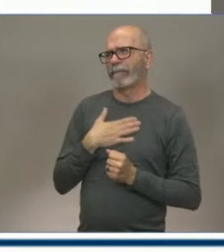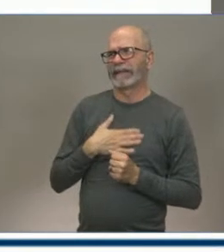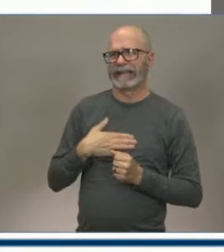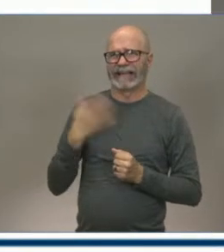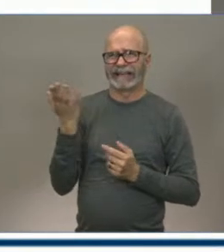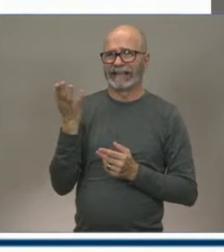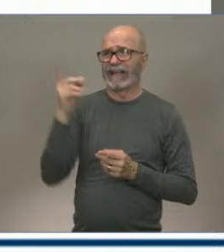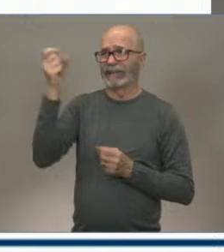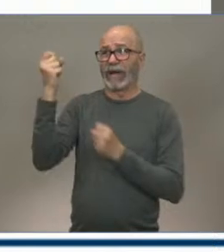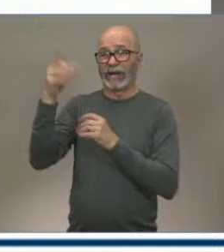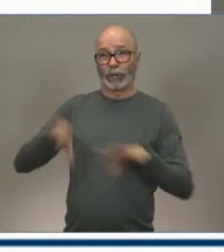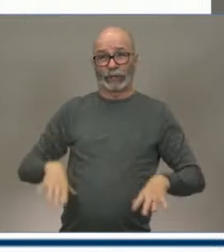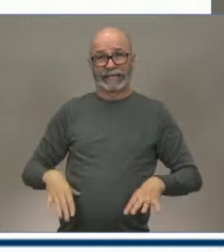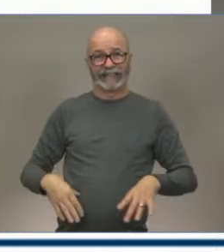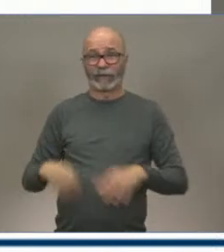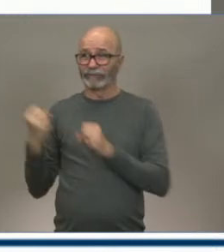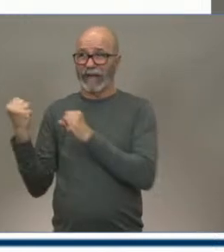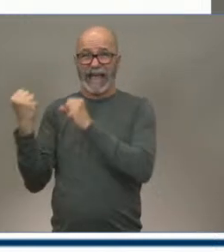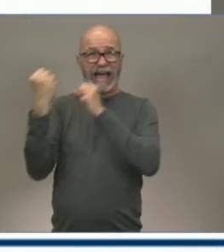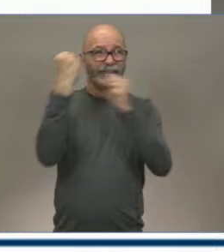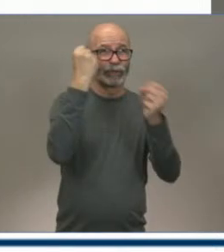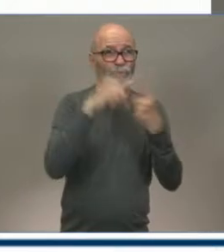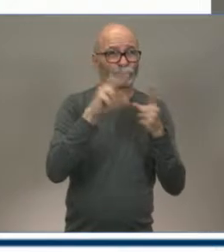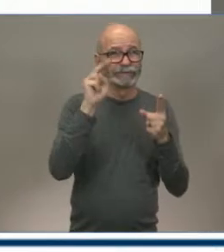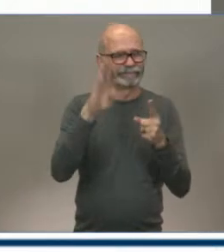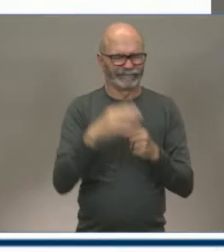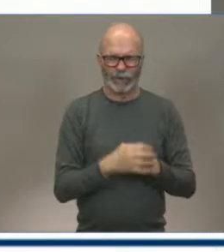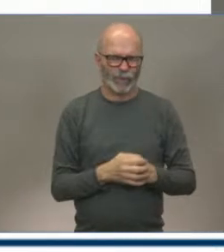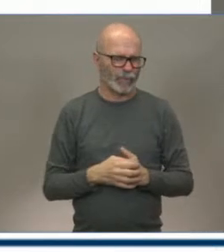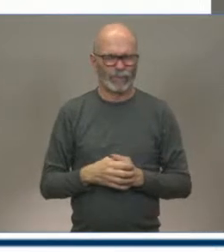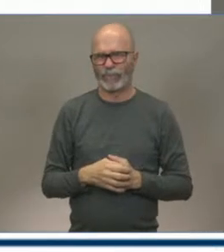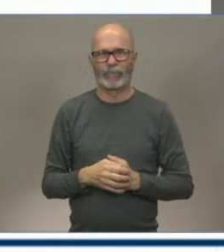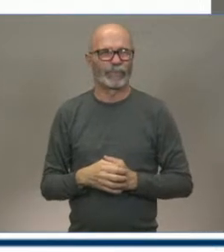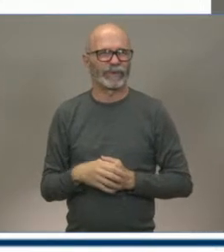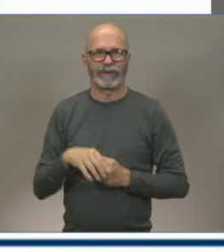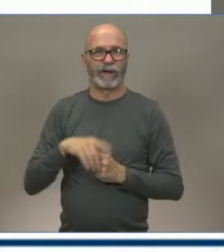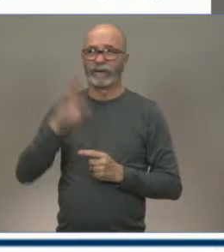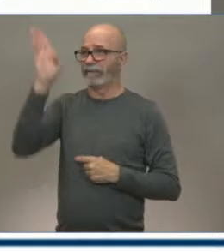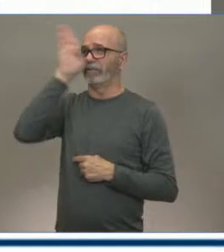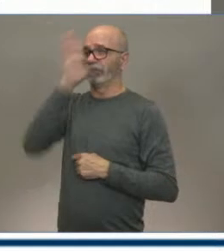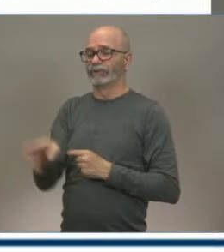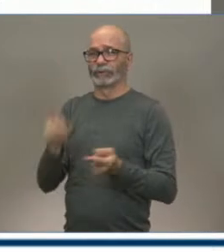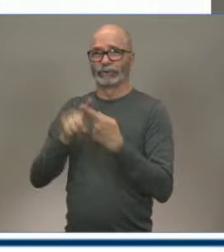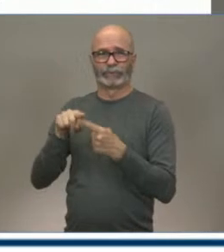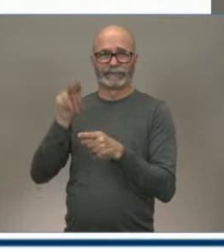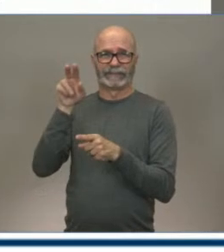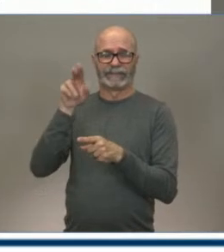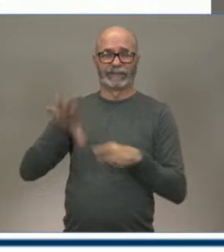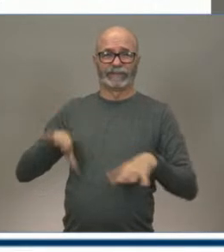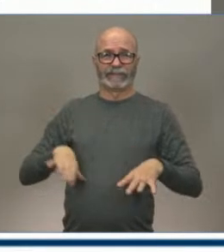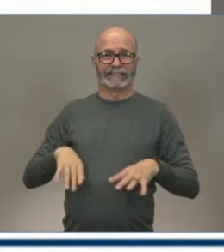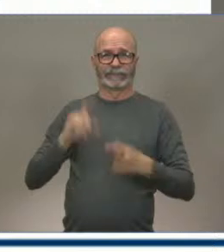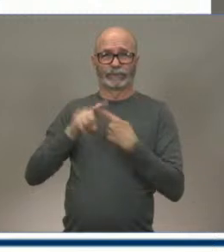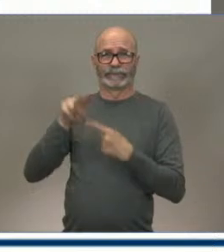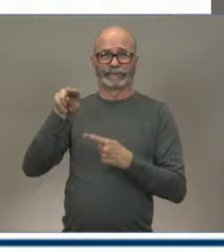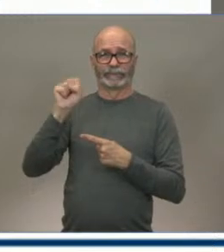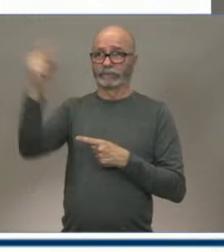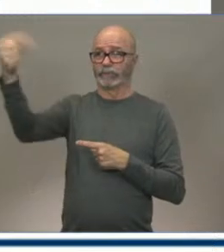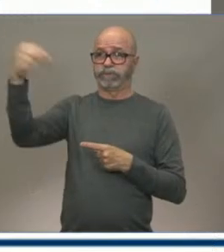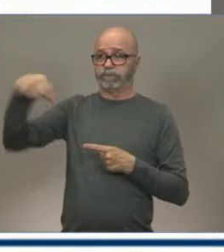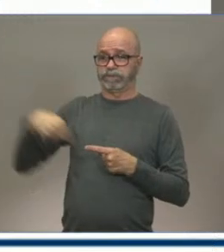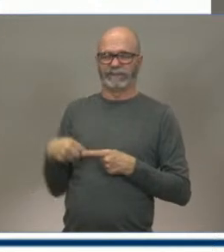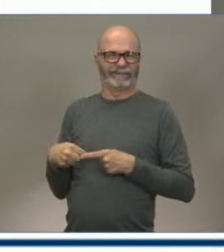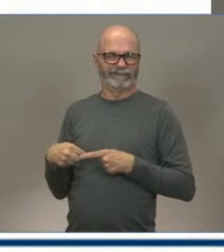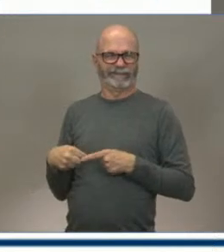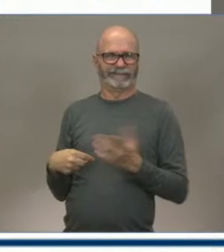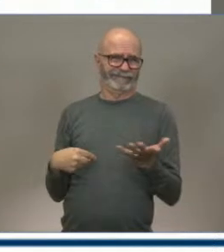we've said, don't stop. Cross the bridge. You can drive through in about a half an hour, if my recollection is right, to get to the Nova Scotia